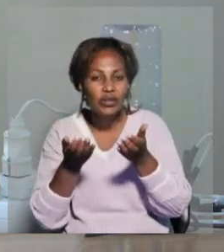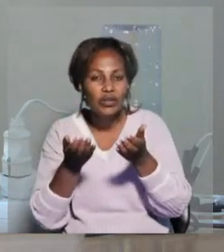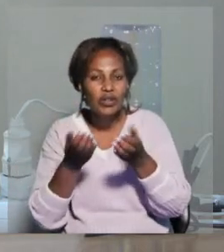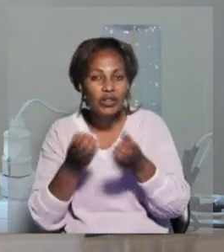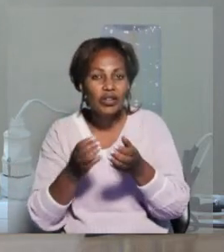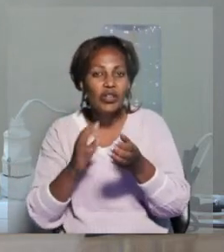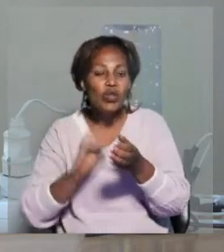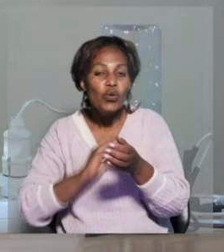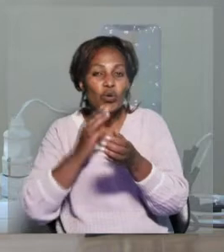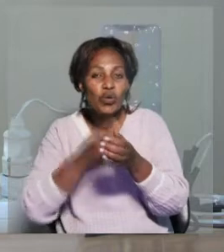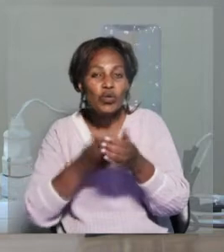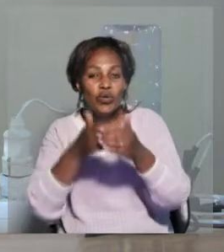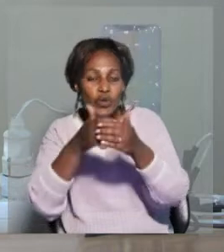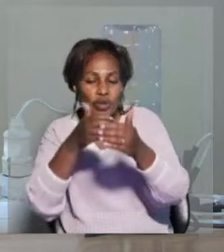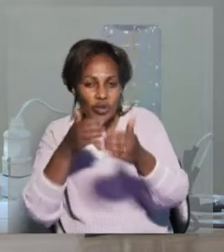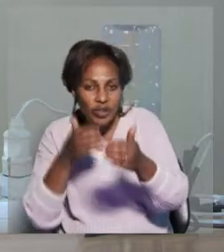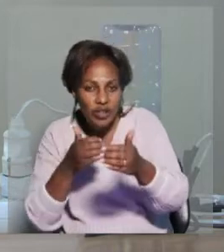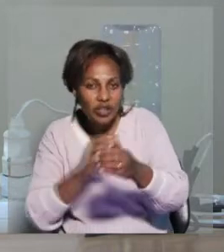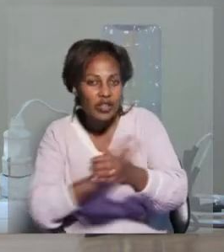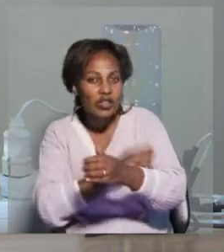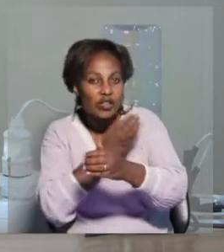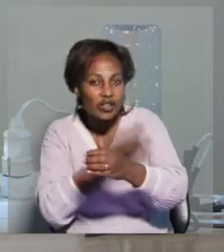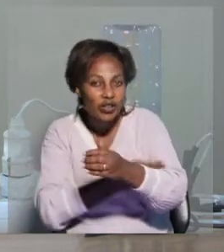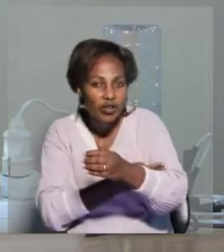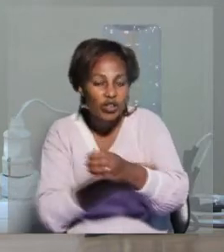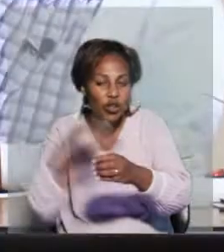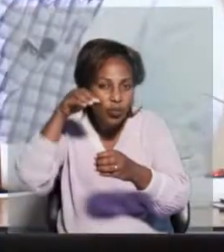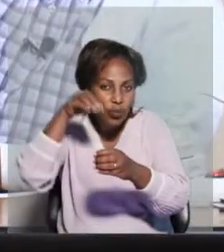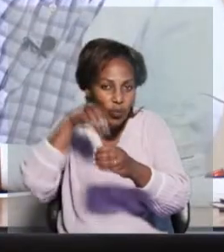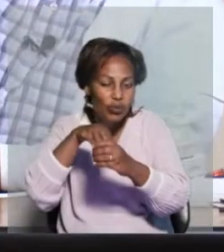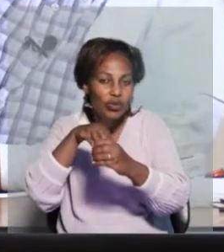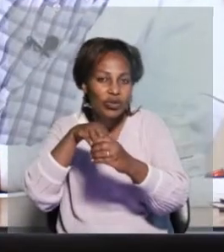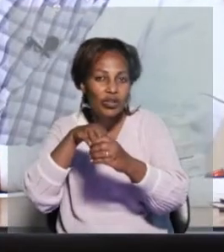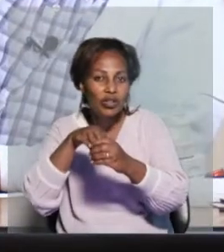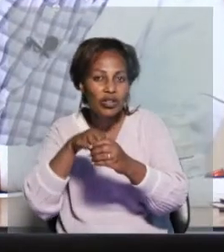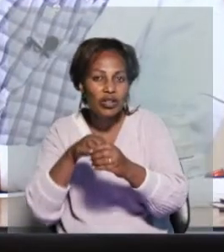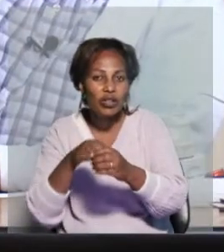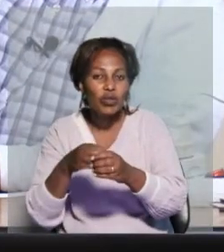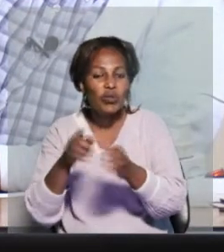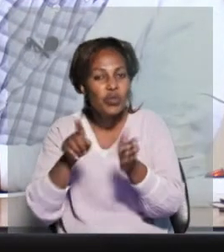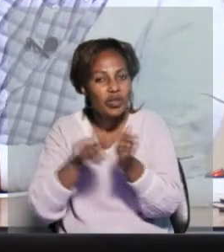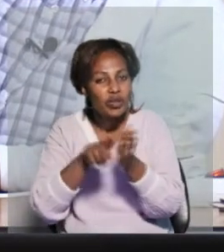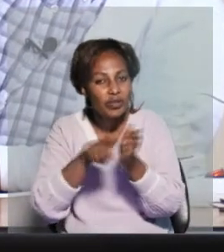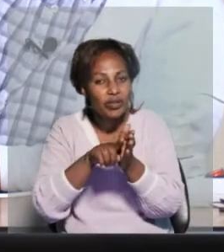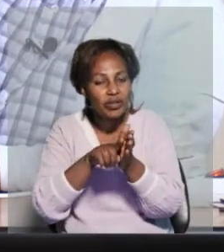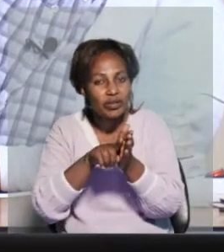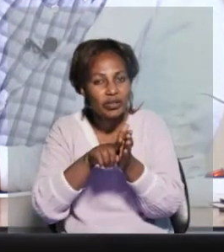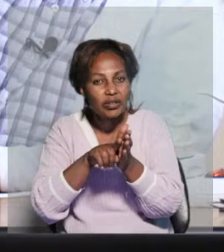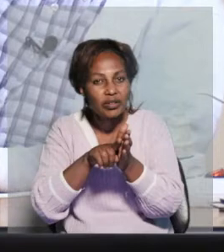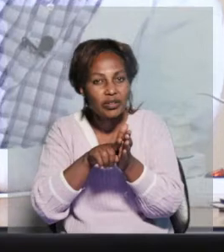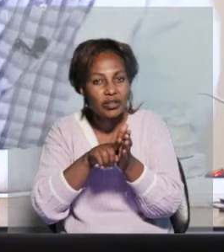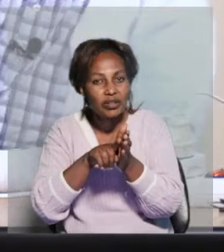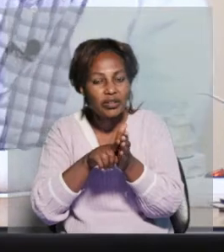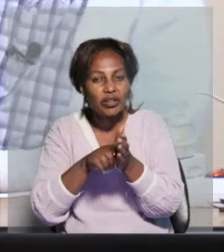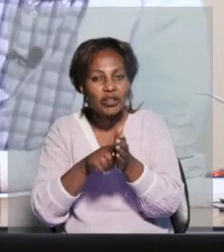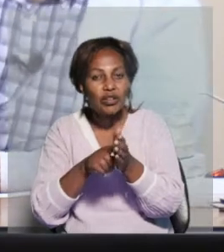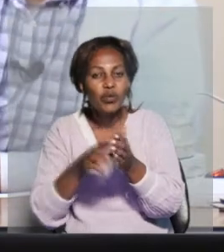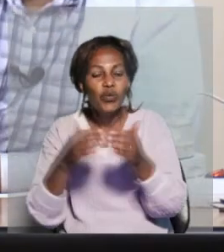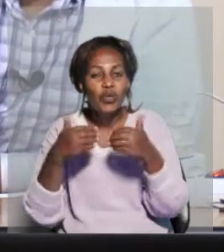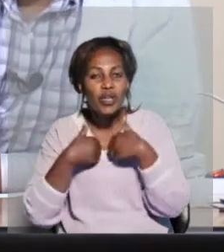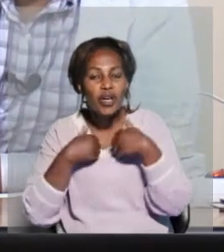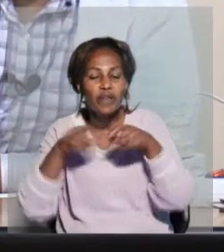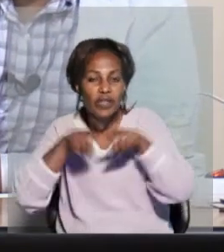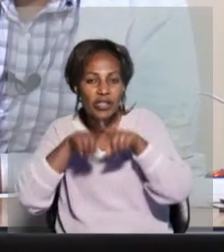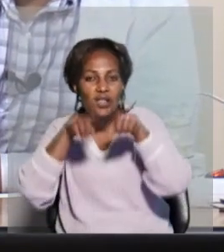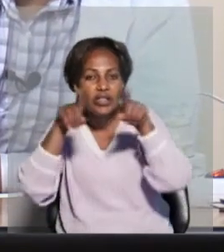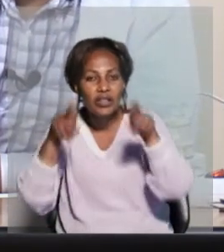we want to reduce the energy input. For example, we have